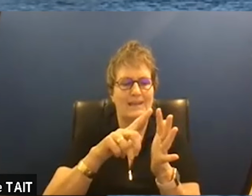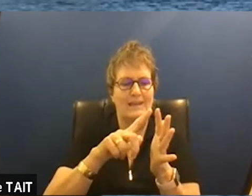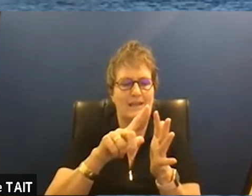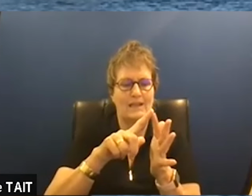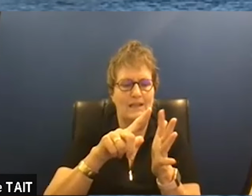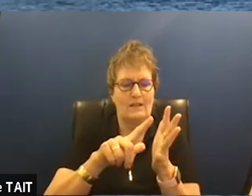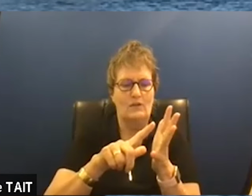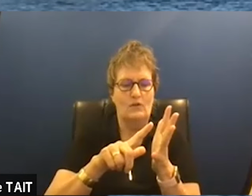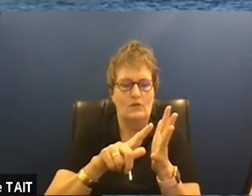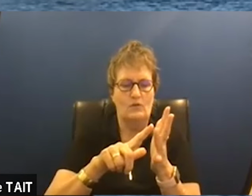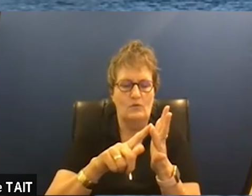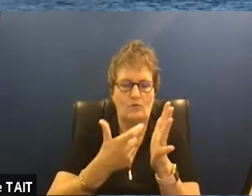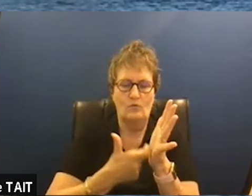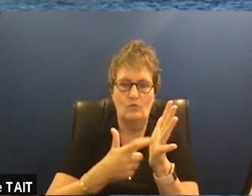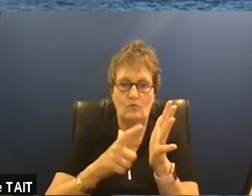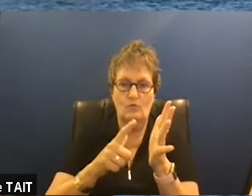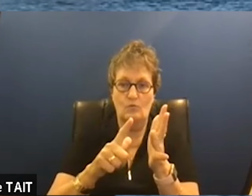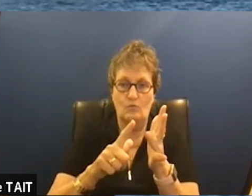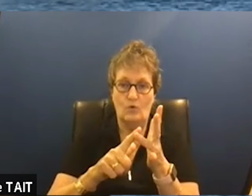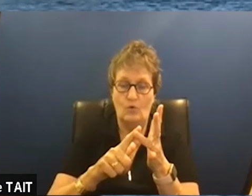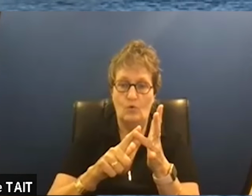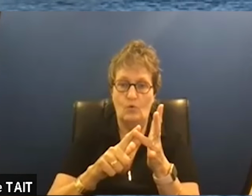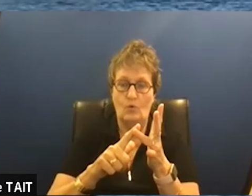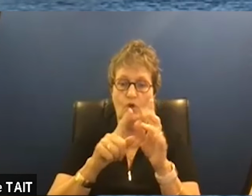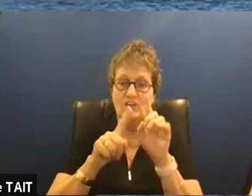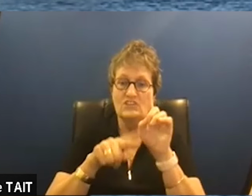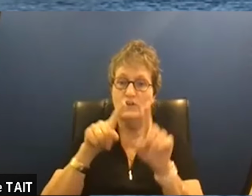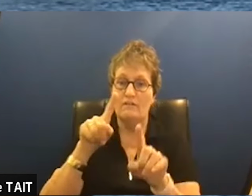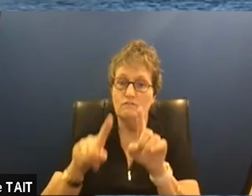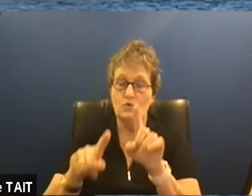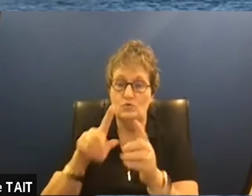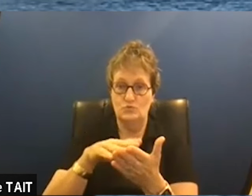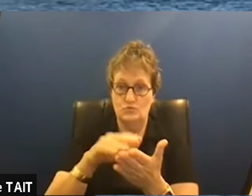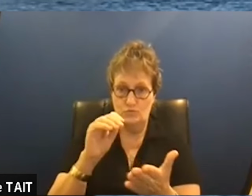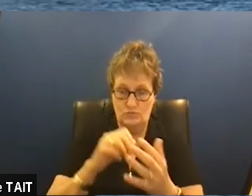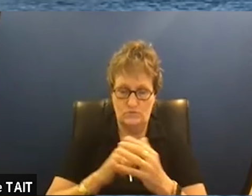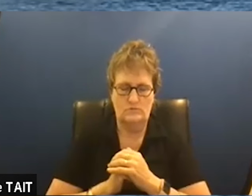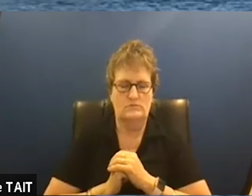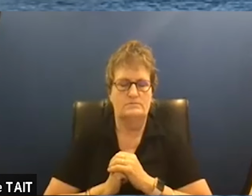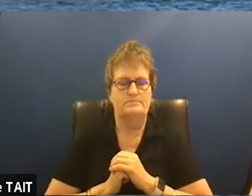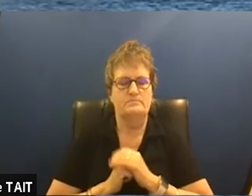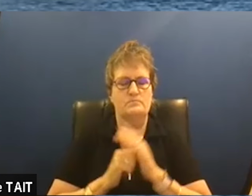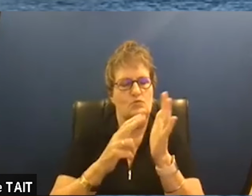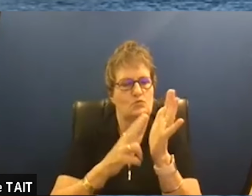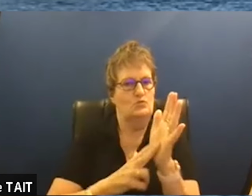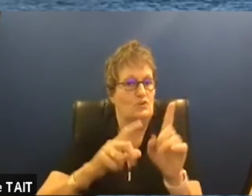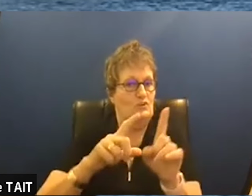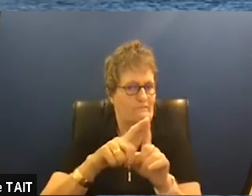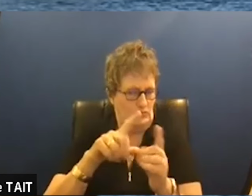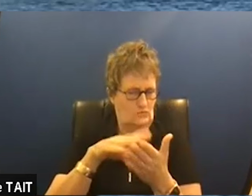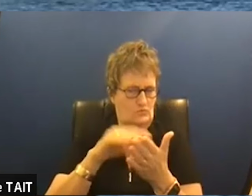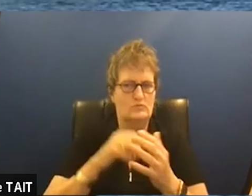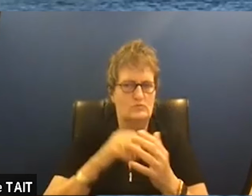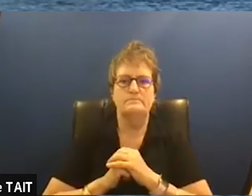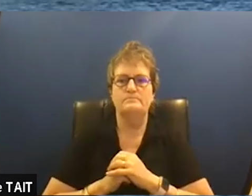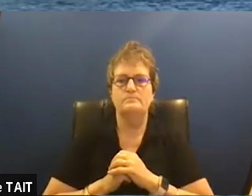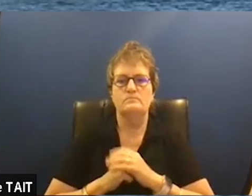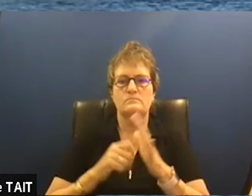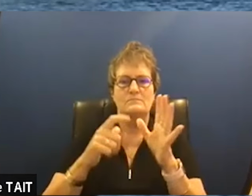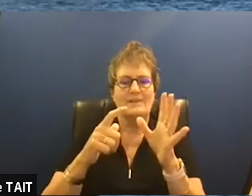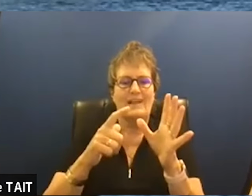be leading off the presentation, it is my pleasure to introduce my colleagues and co-founders of the Diversified Group, Aaron St. James